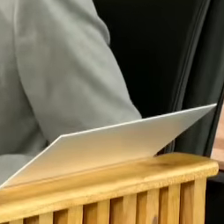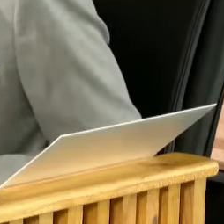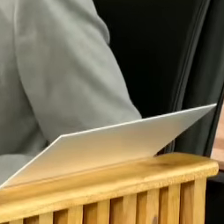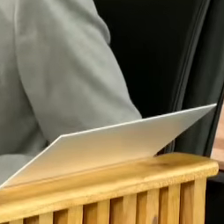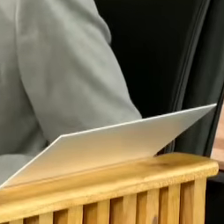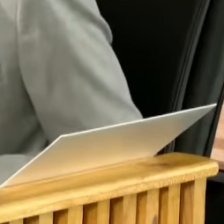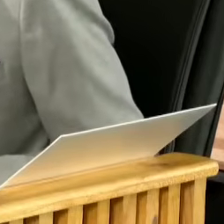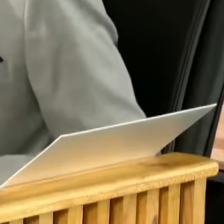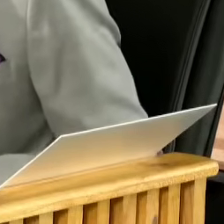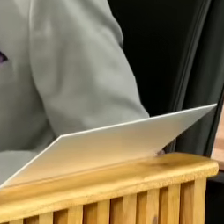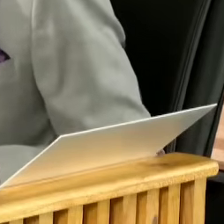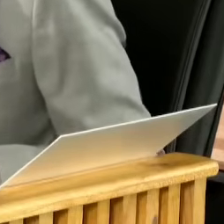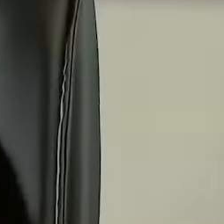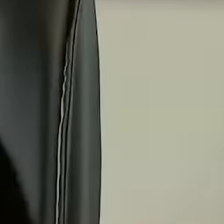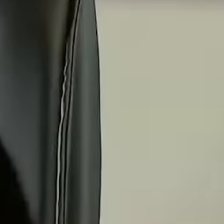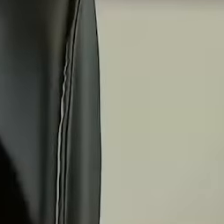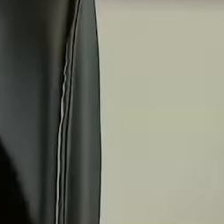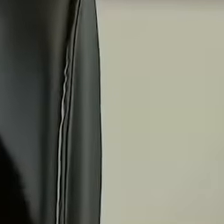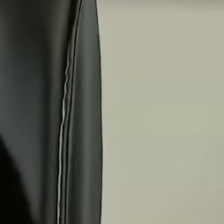Then